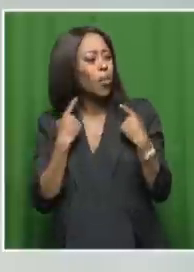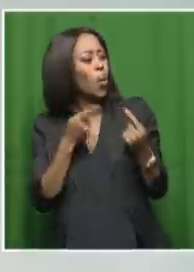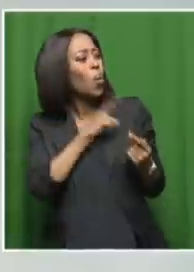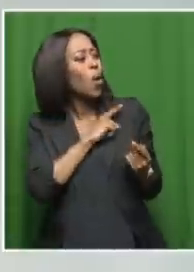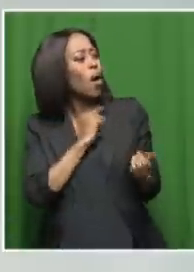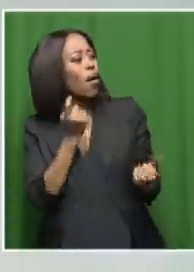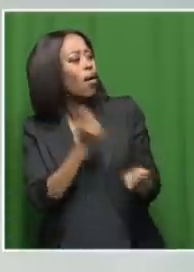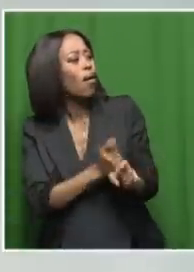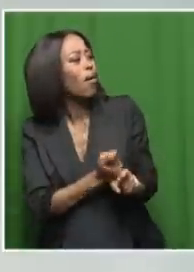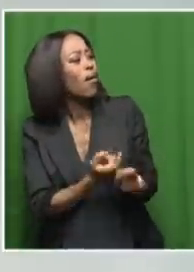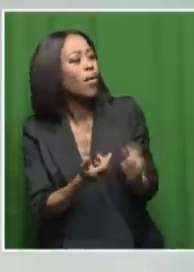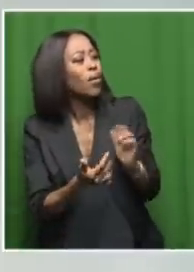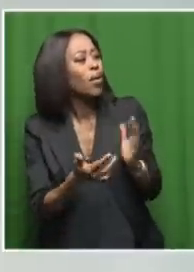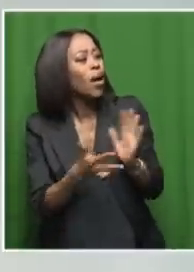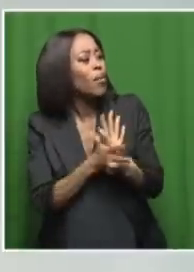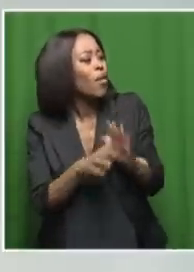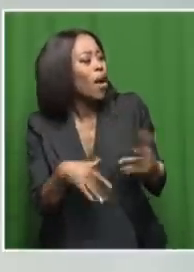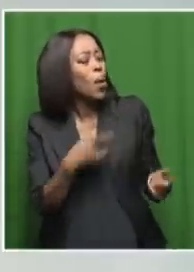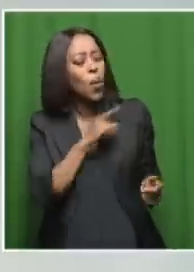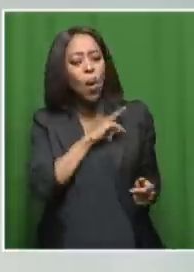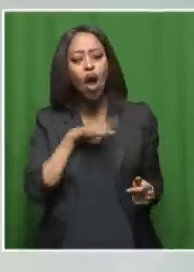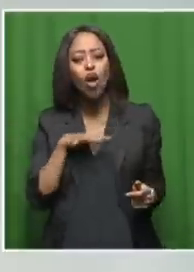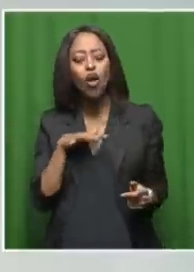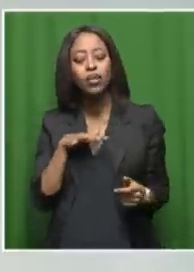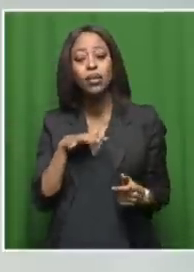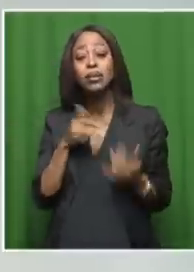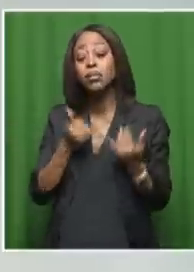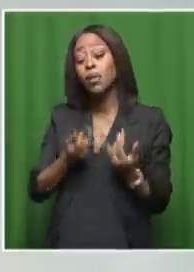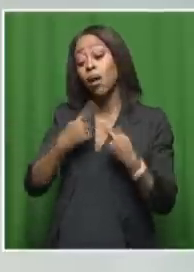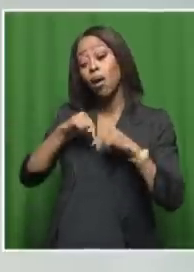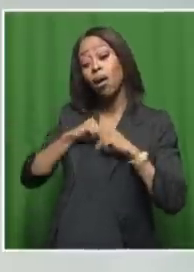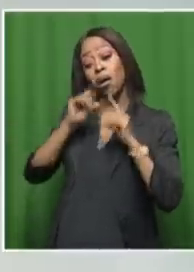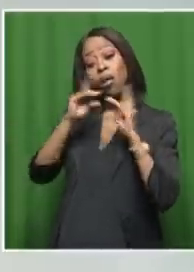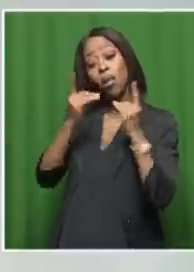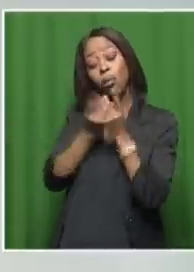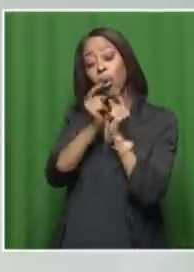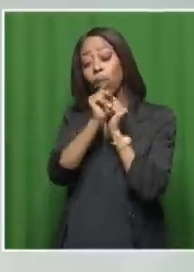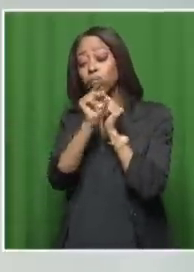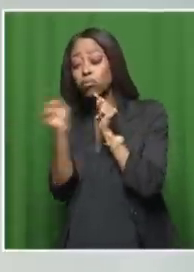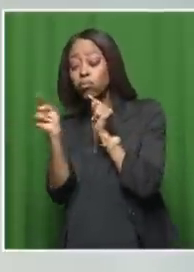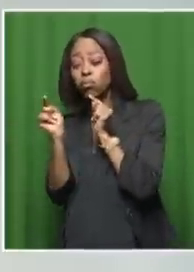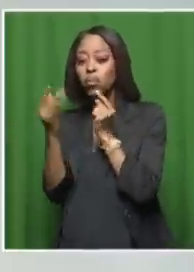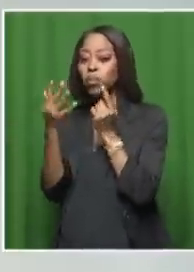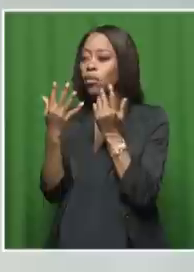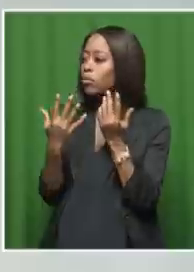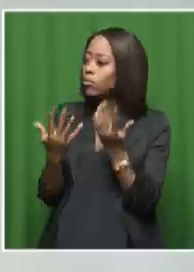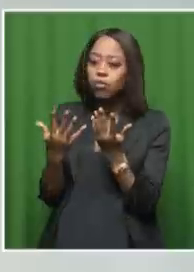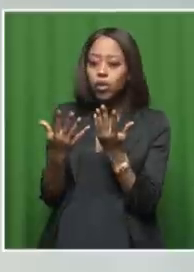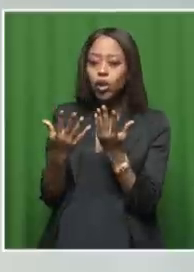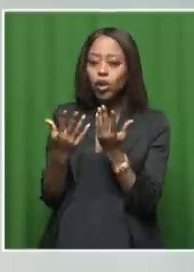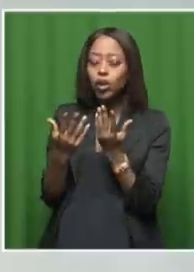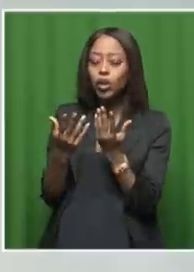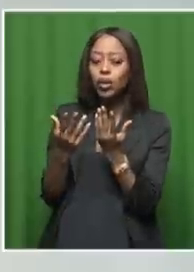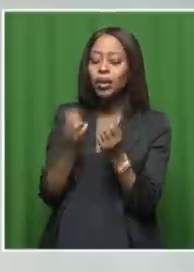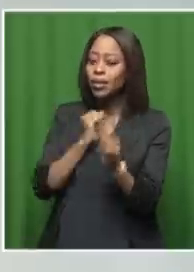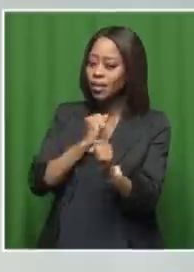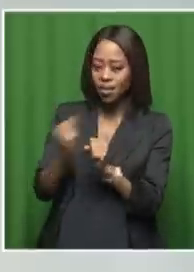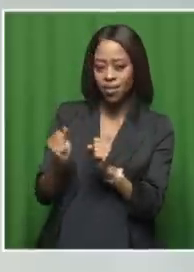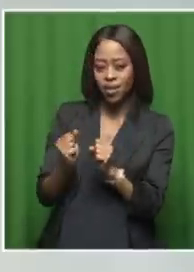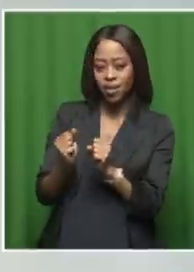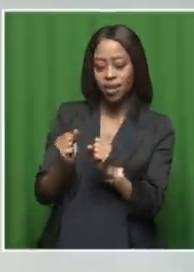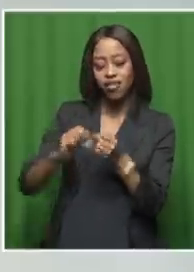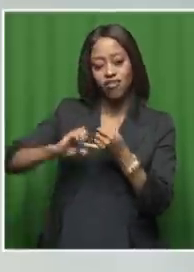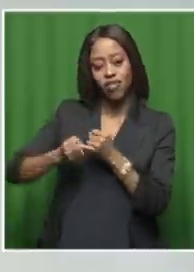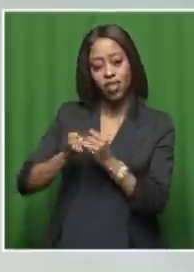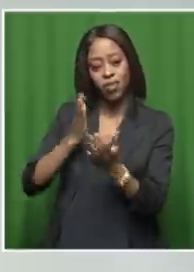why. Of course, our department and others also have not played a critical role of ensuring that we